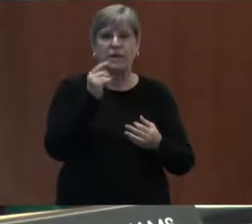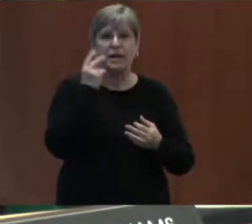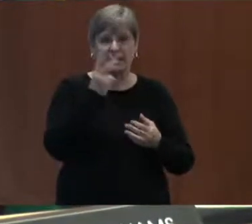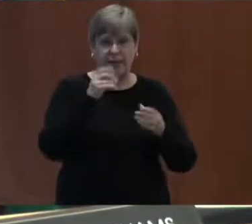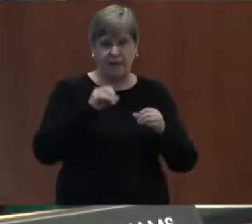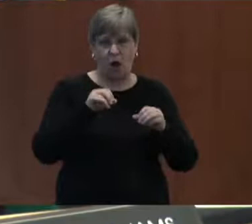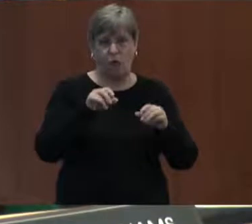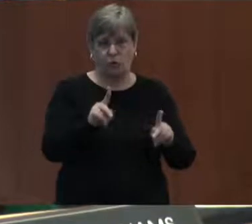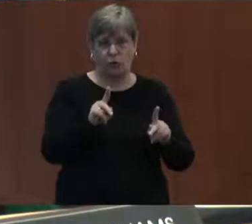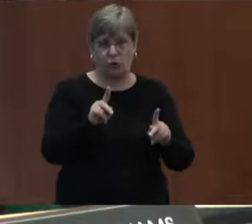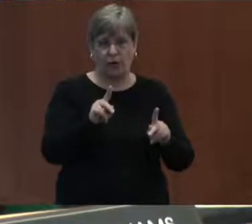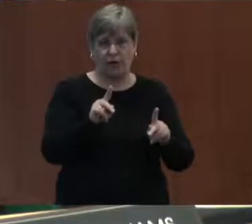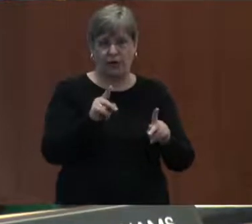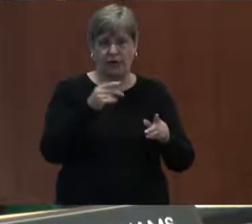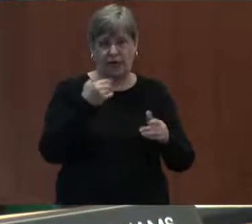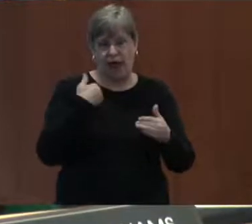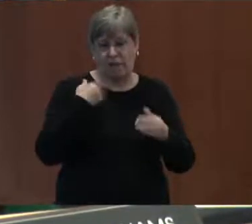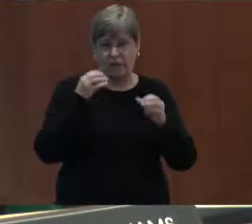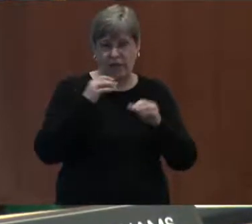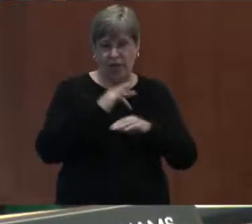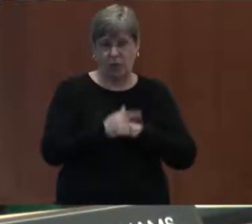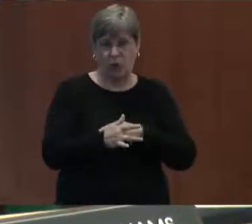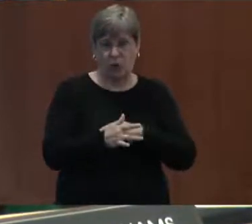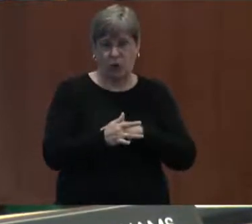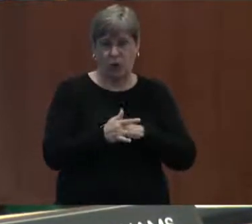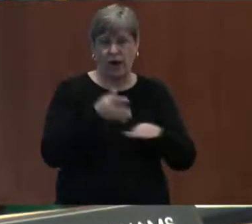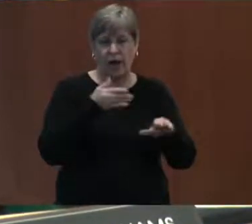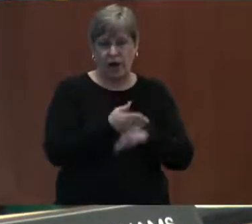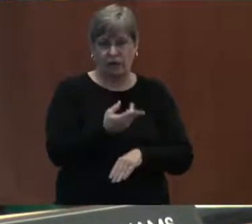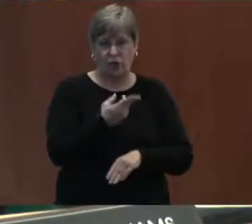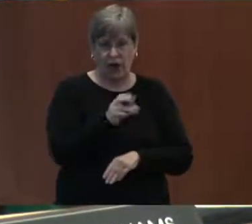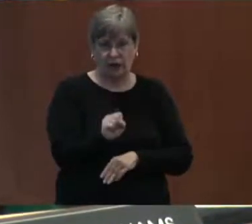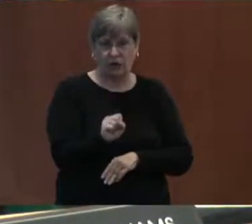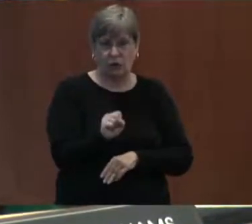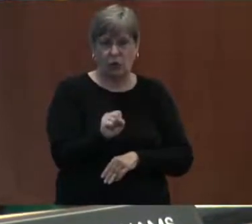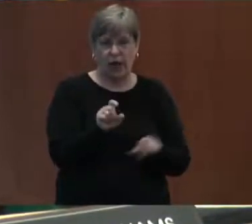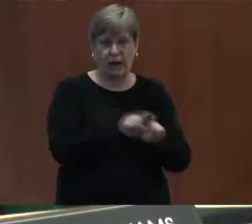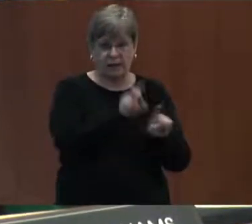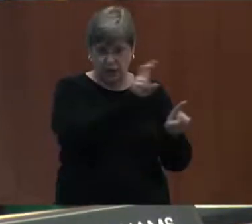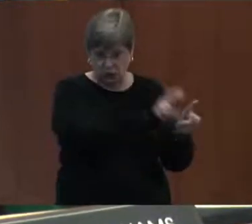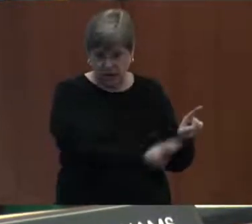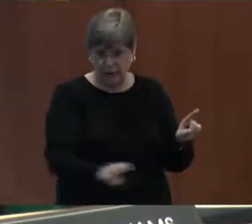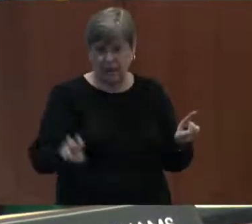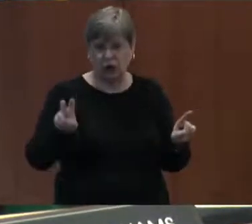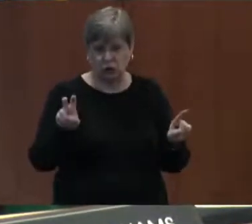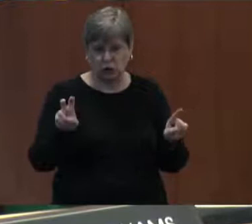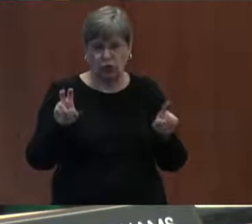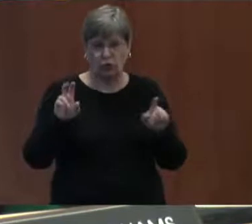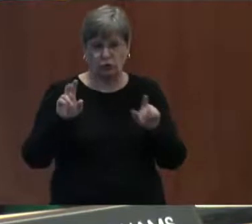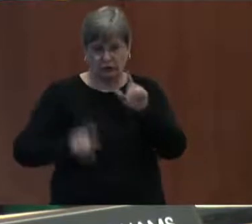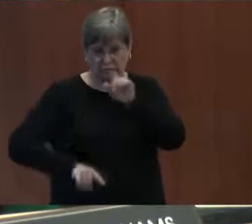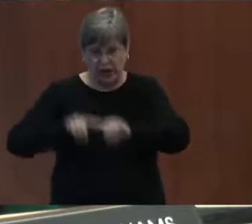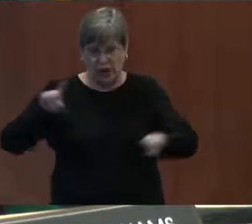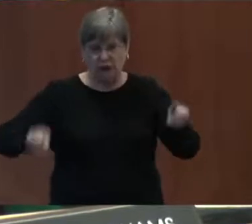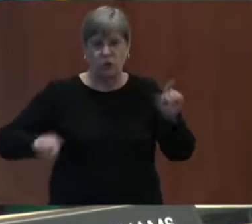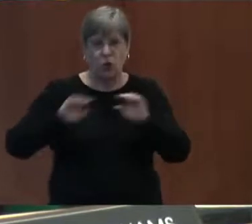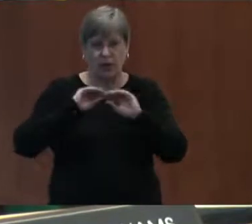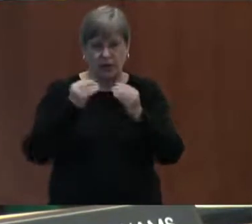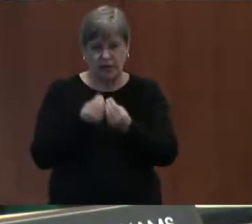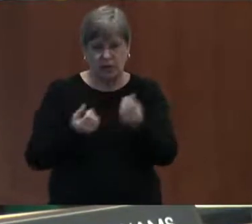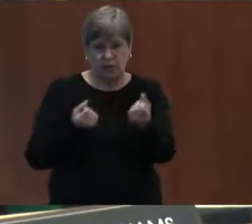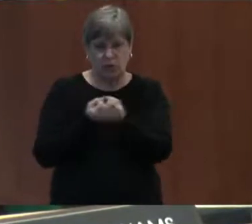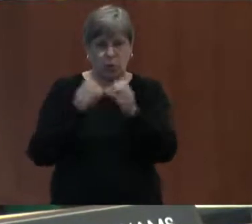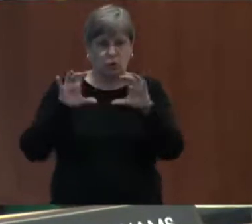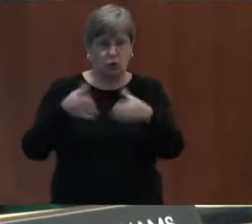opportunities particularly they would have available to them after high school as they transition into various organizations and